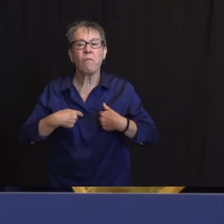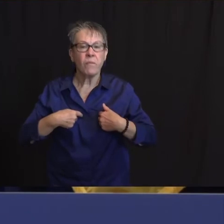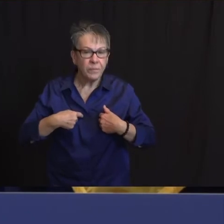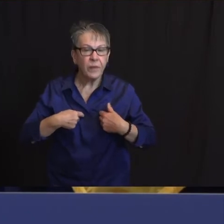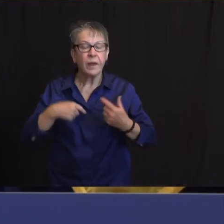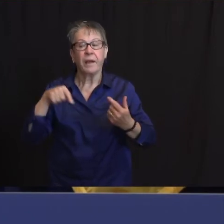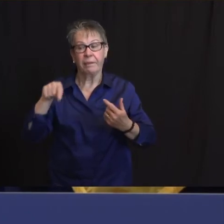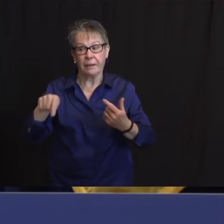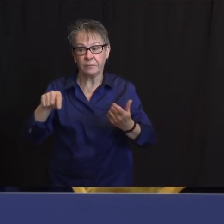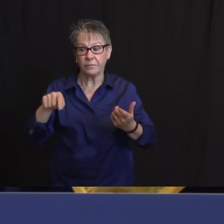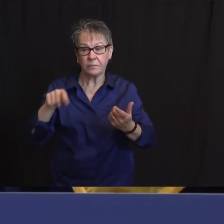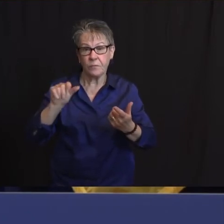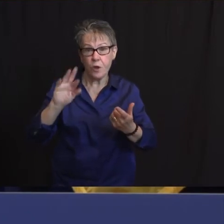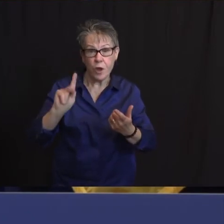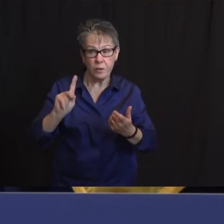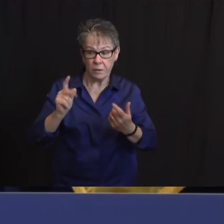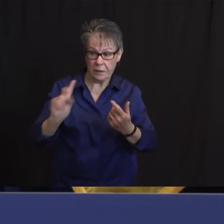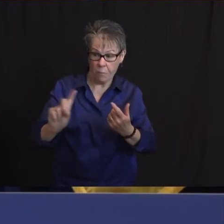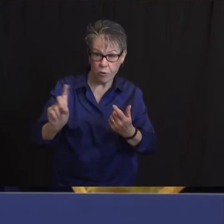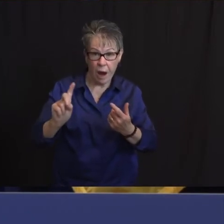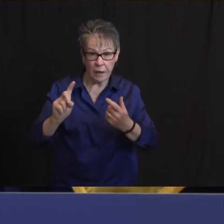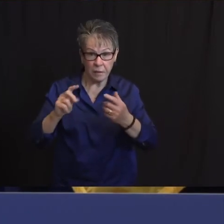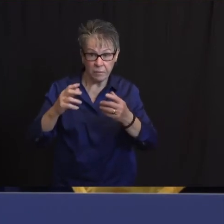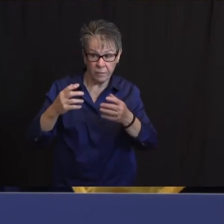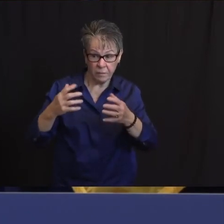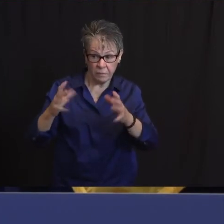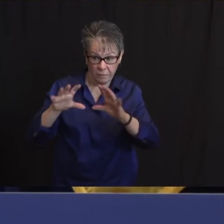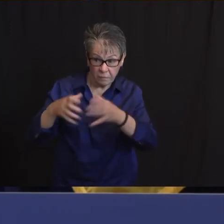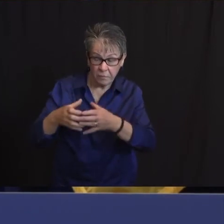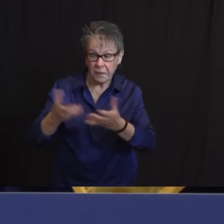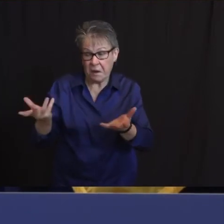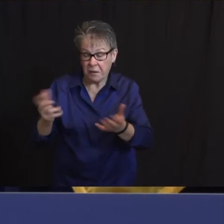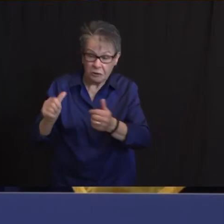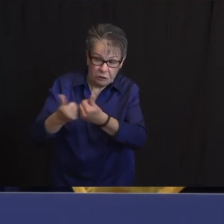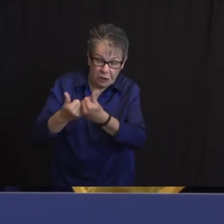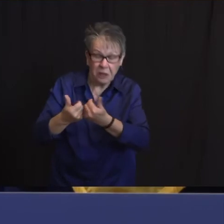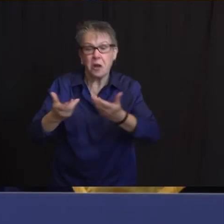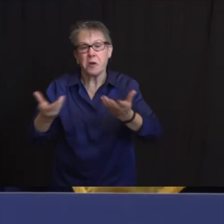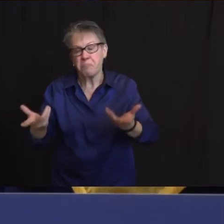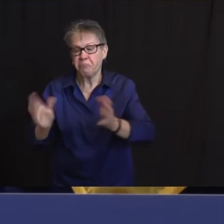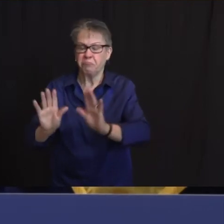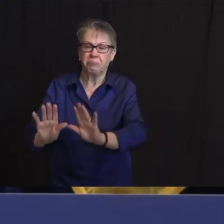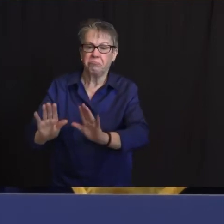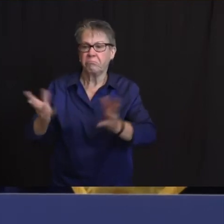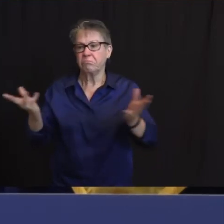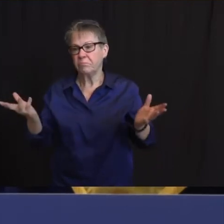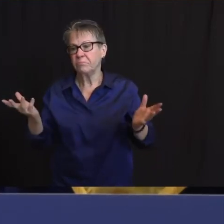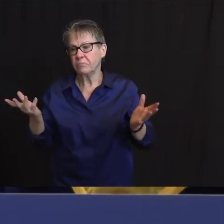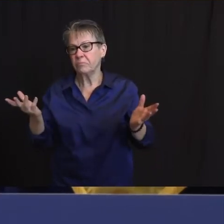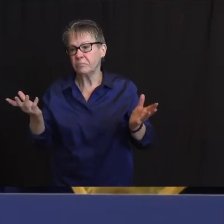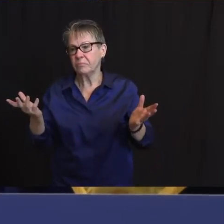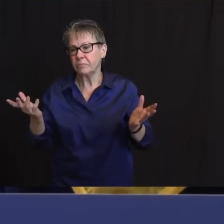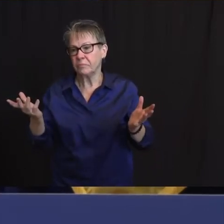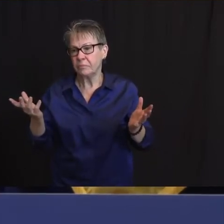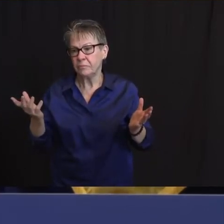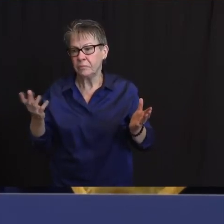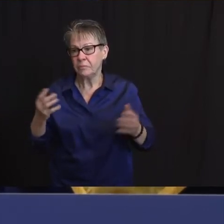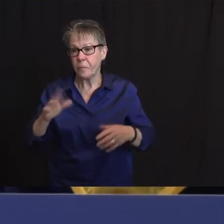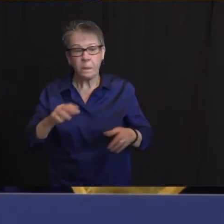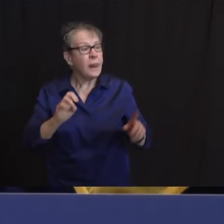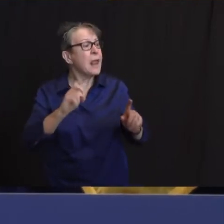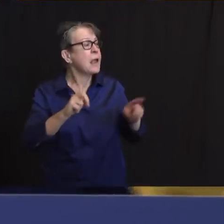no insights on the DOH Cali changes, but thank goodness we have Ed Lifshitz with us. Ed, come on